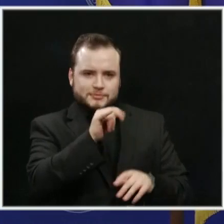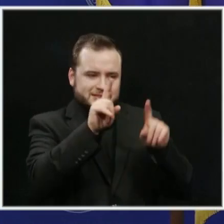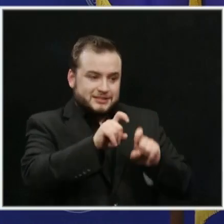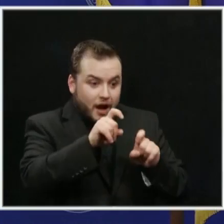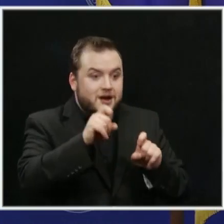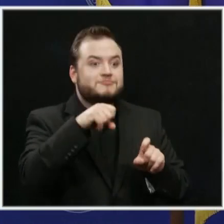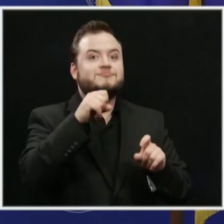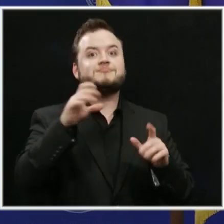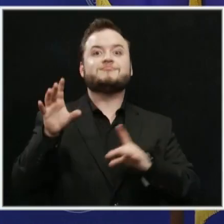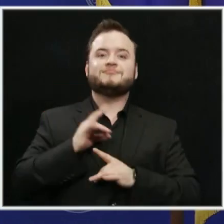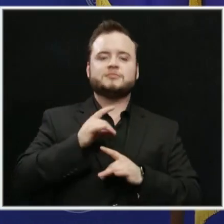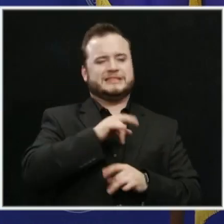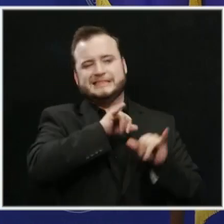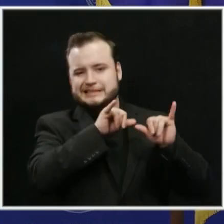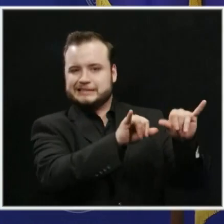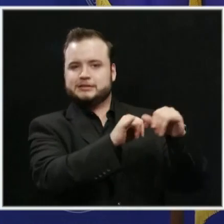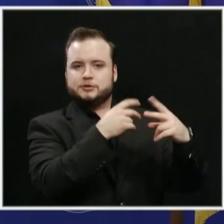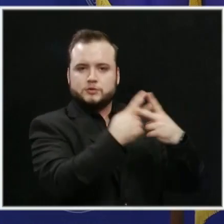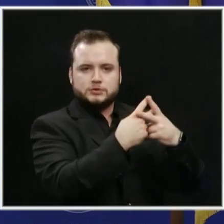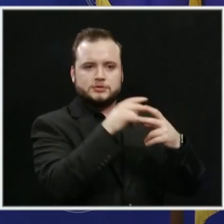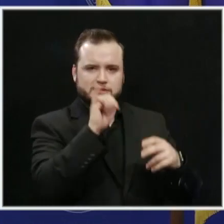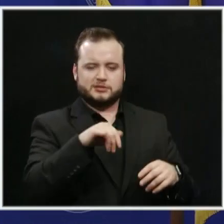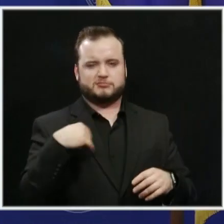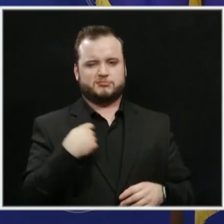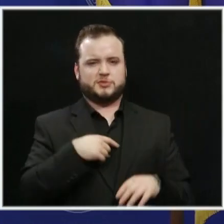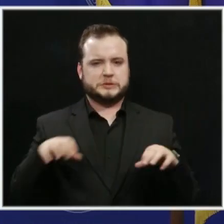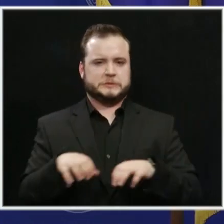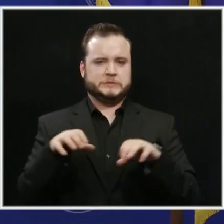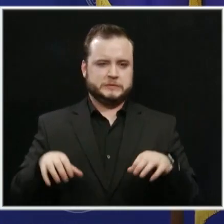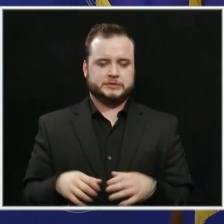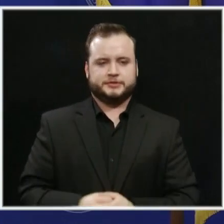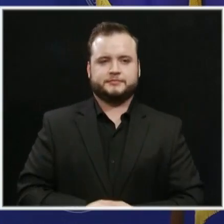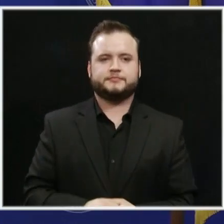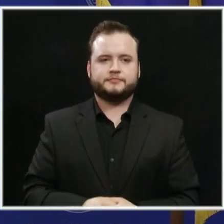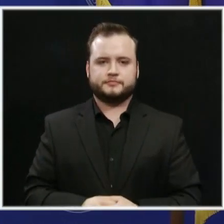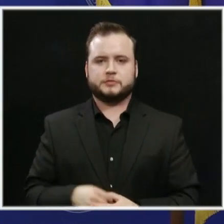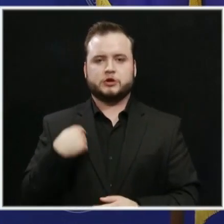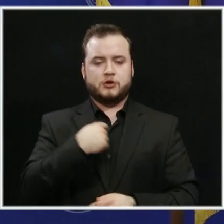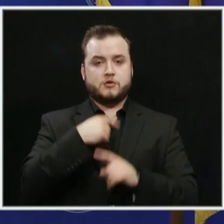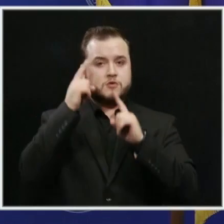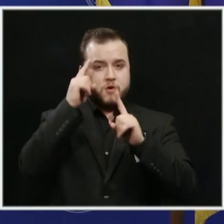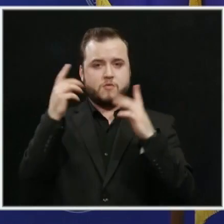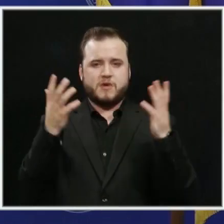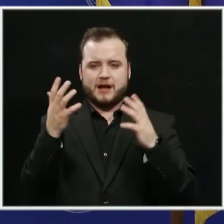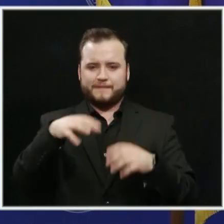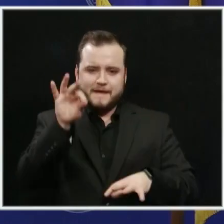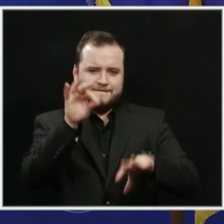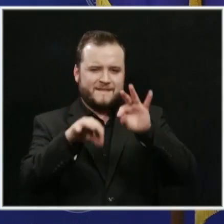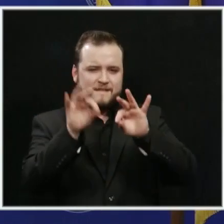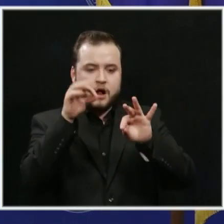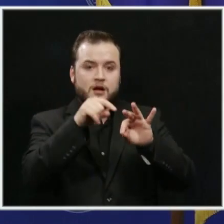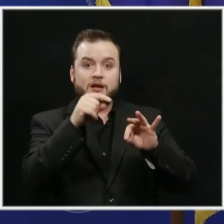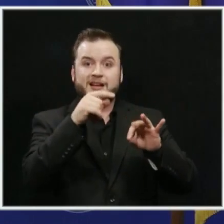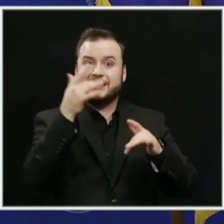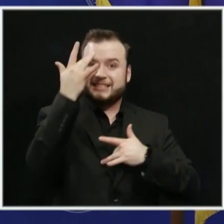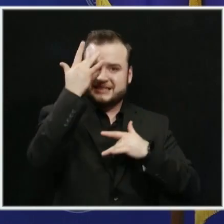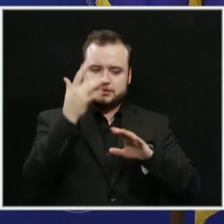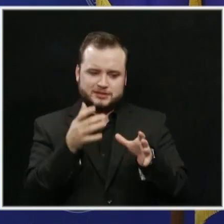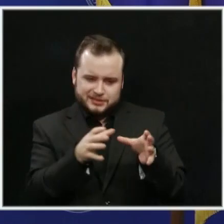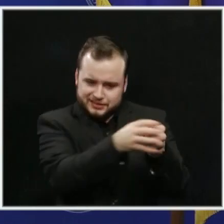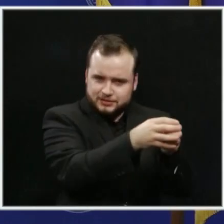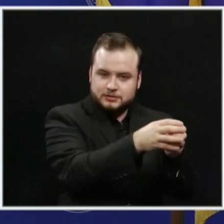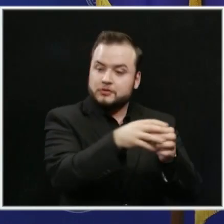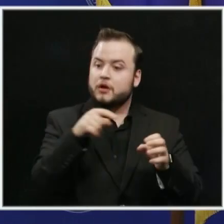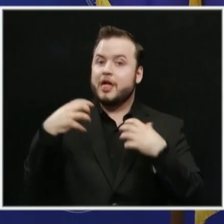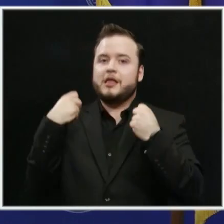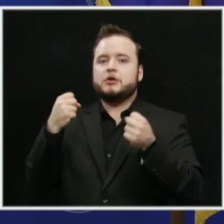So that's exactly what we're doing to make sure that we can separate the ill from the not ill as quickly as possible and to keep them and their